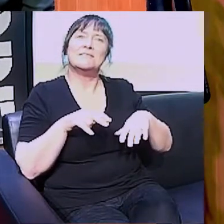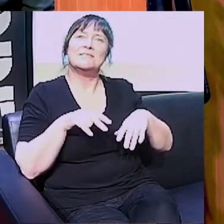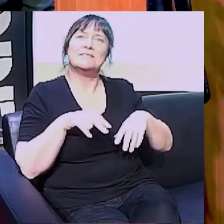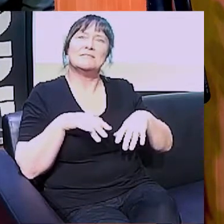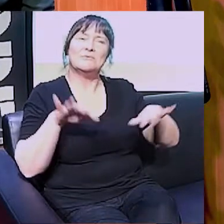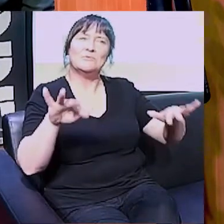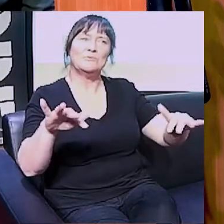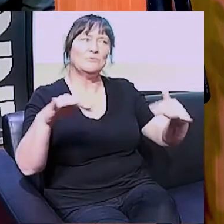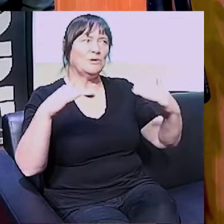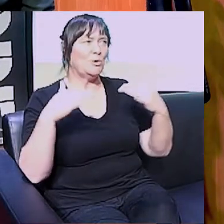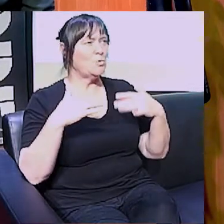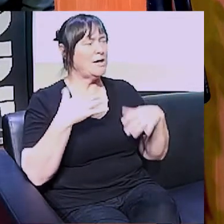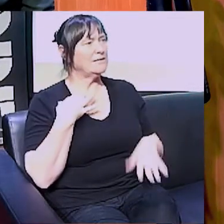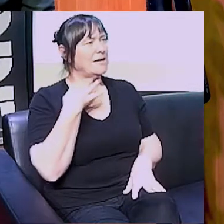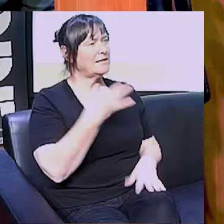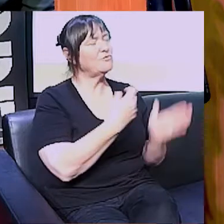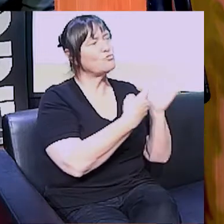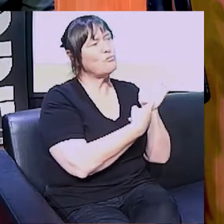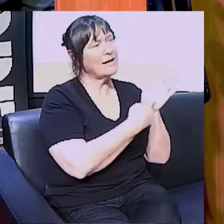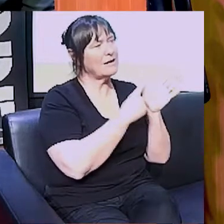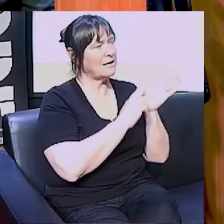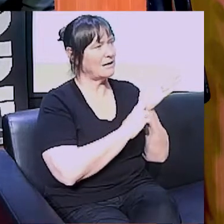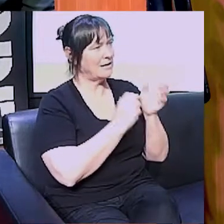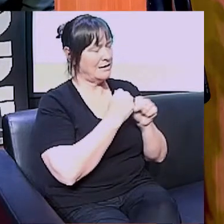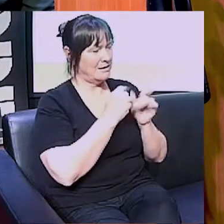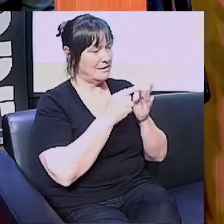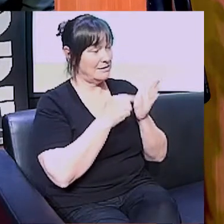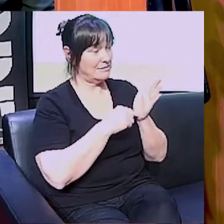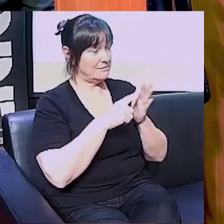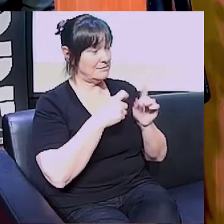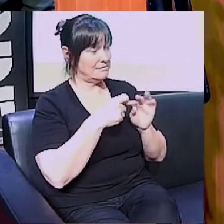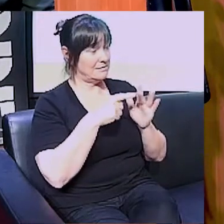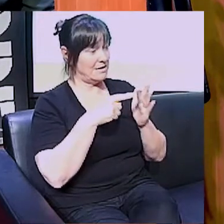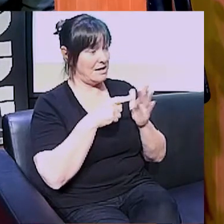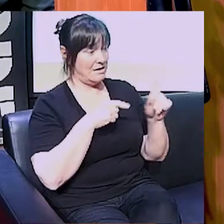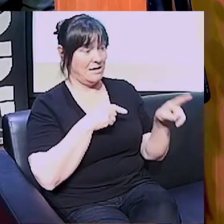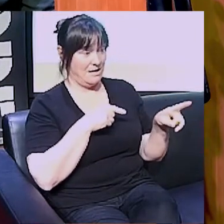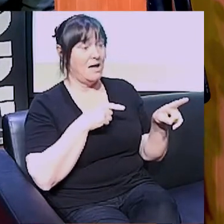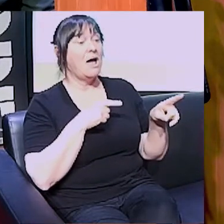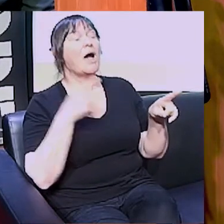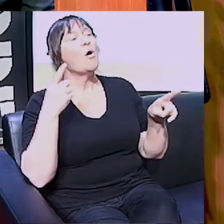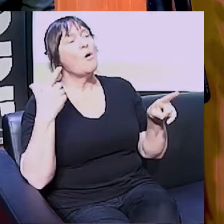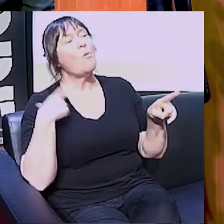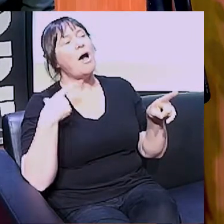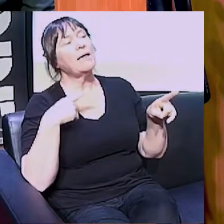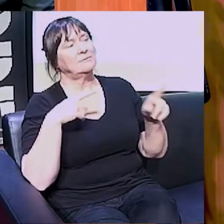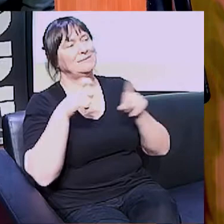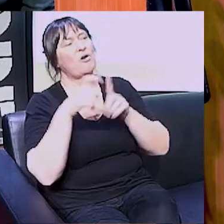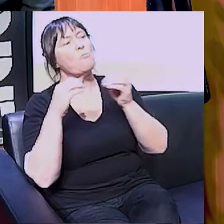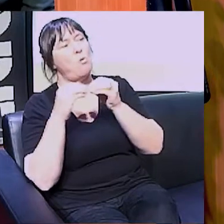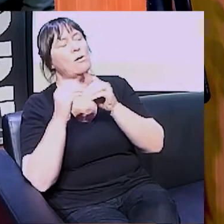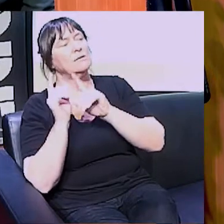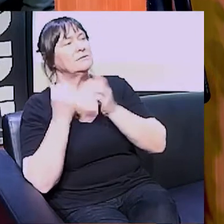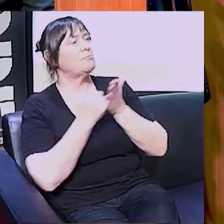Rangitiki. Unfortunately, Darragh Ball couldn't be with us as he's supporting our leader, who is still the Deputy Prime Minister up in Auckland. So he's asked me to fill in